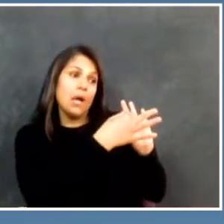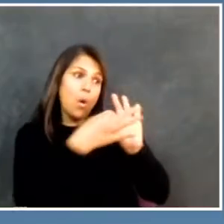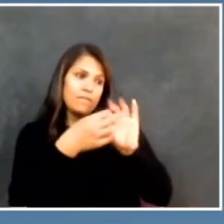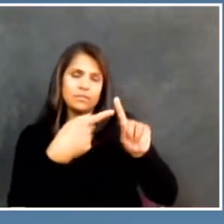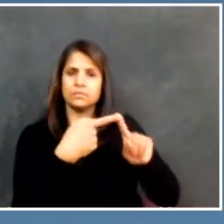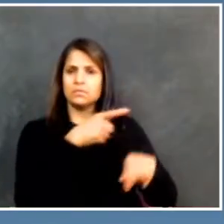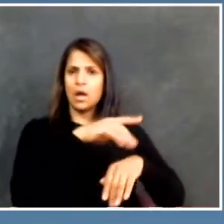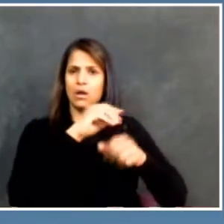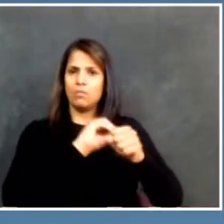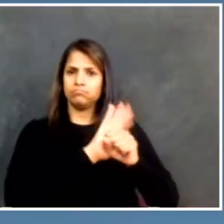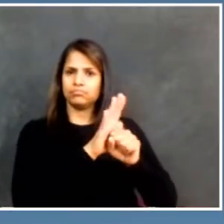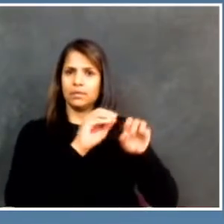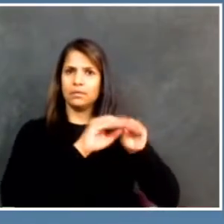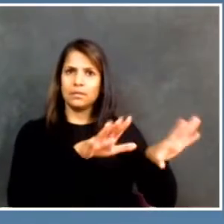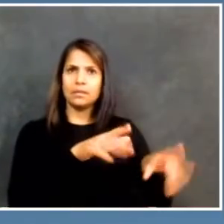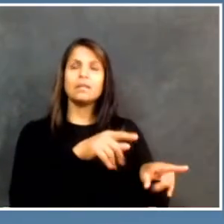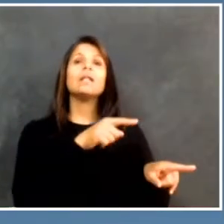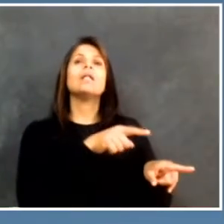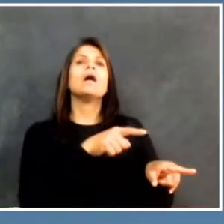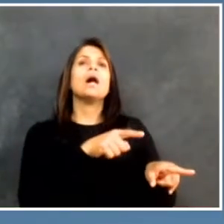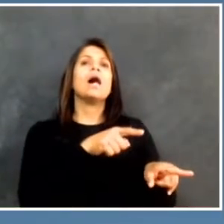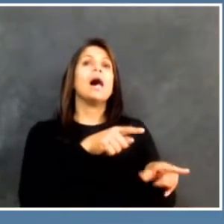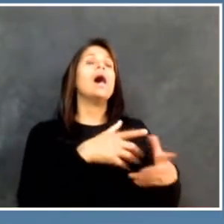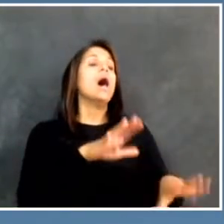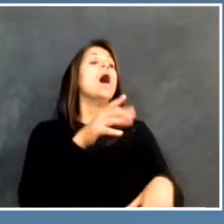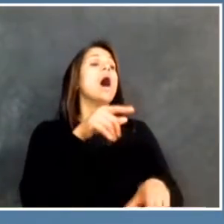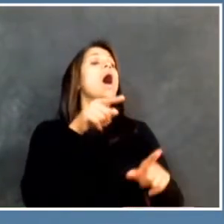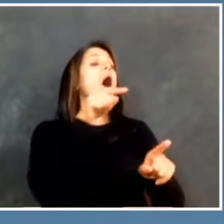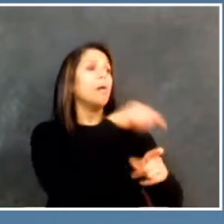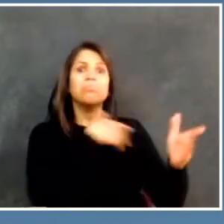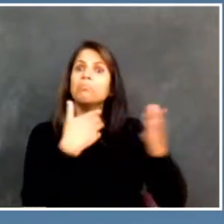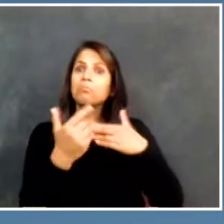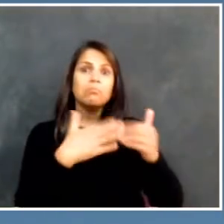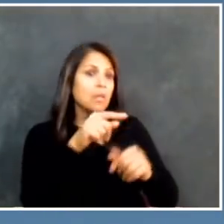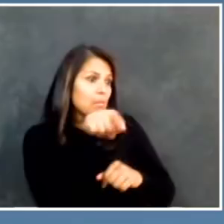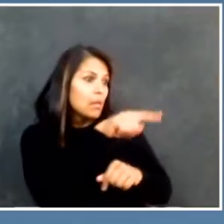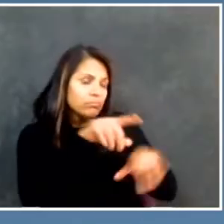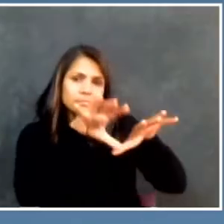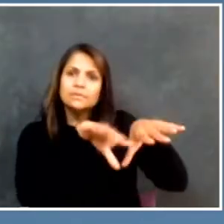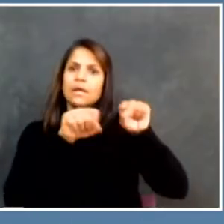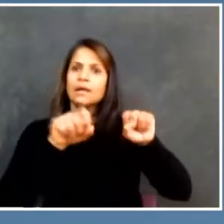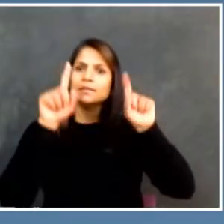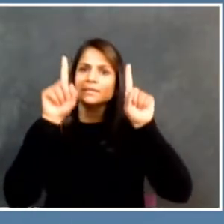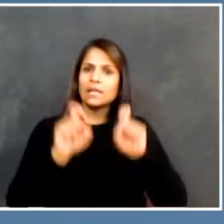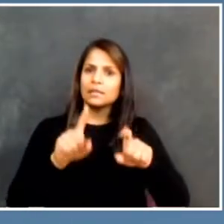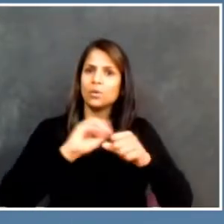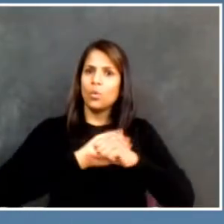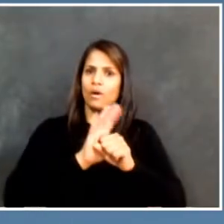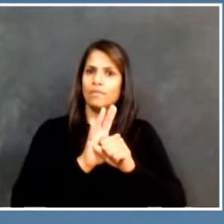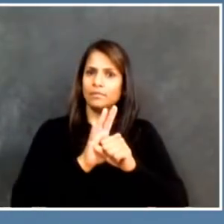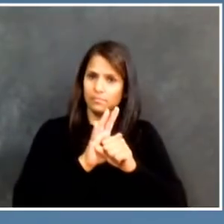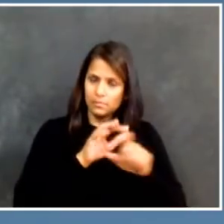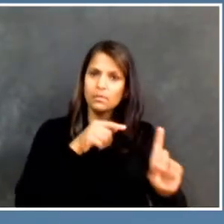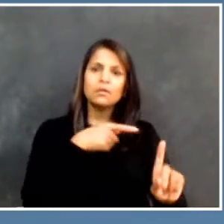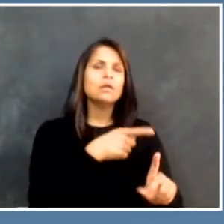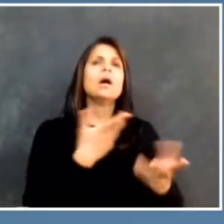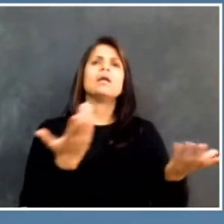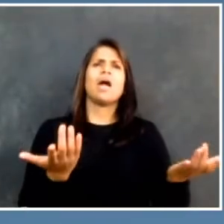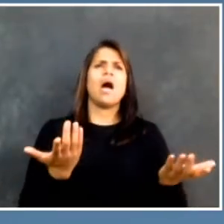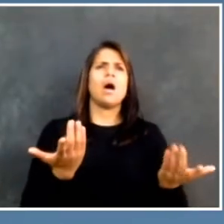probables is something that will take us a fair amount of time to tease out if we're ever really able to do that,